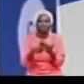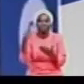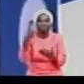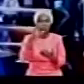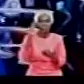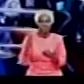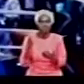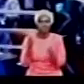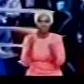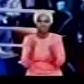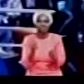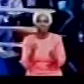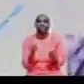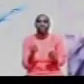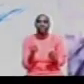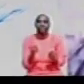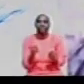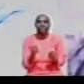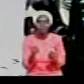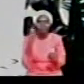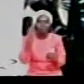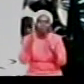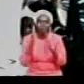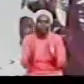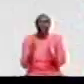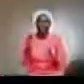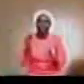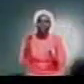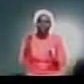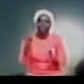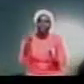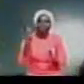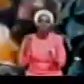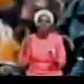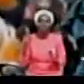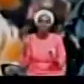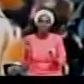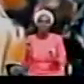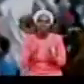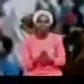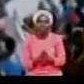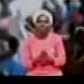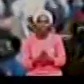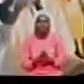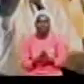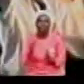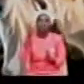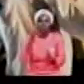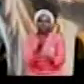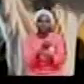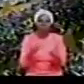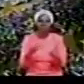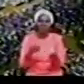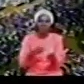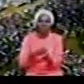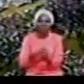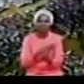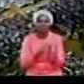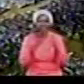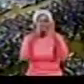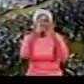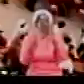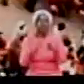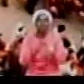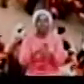by Pastor Dr. W.M. KUMUYI, has carried God's saving gospel and the wonder-working power from city